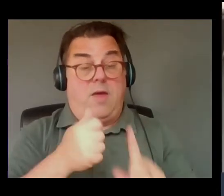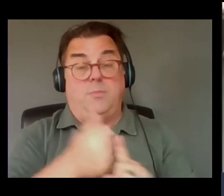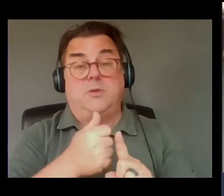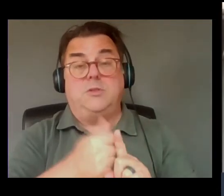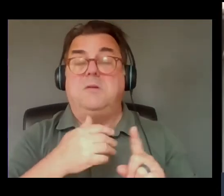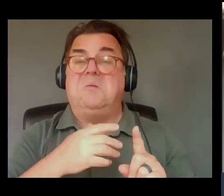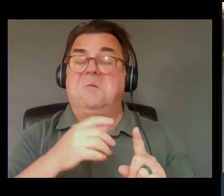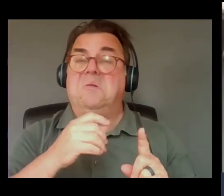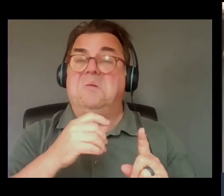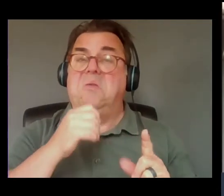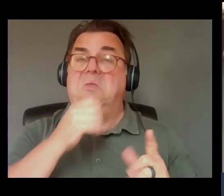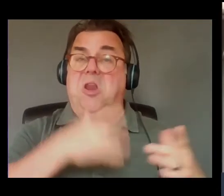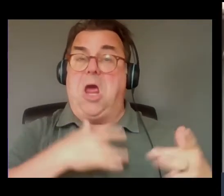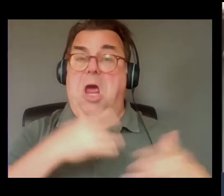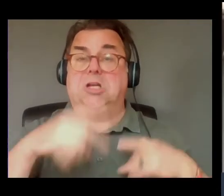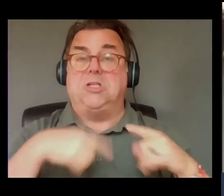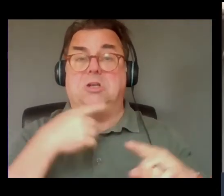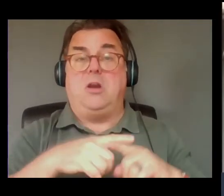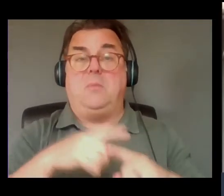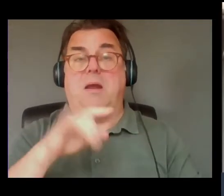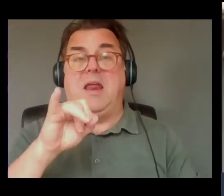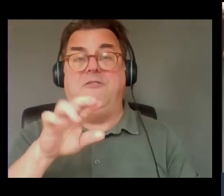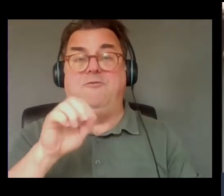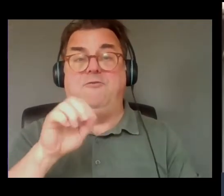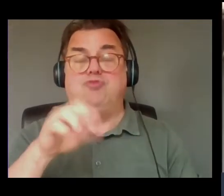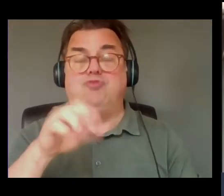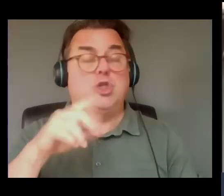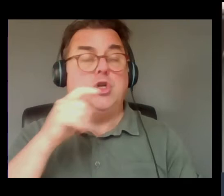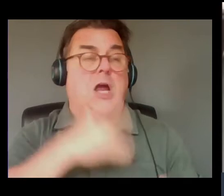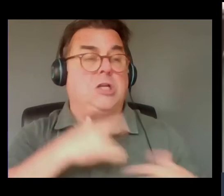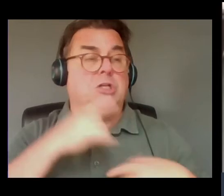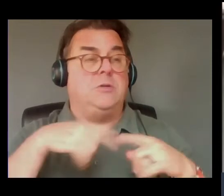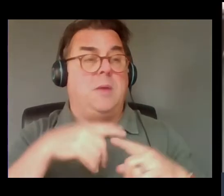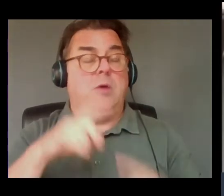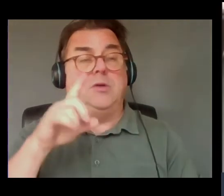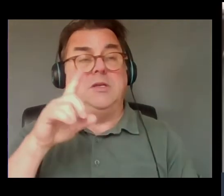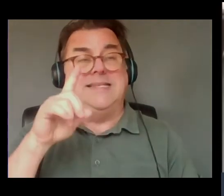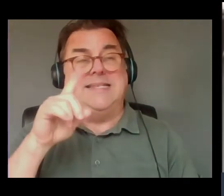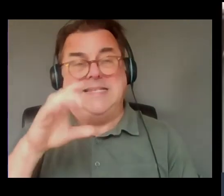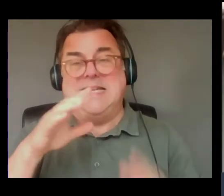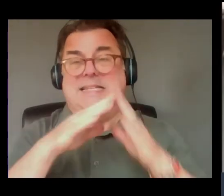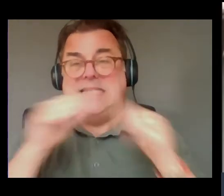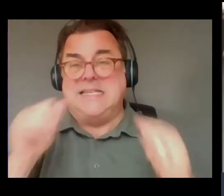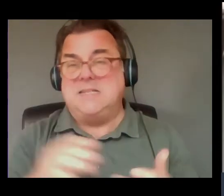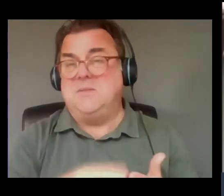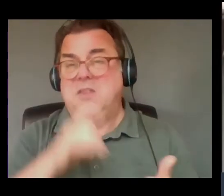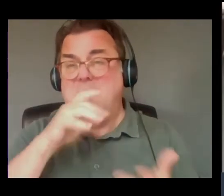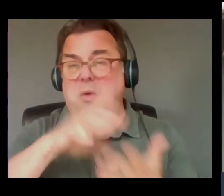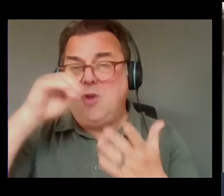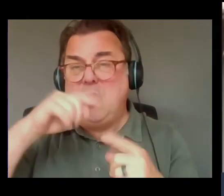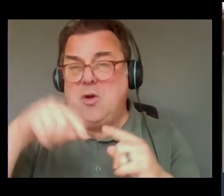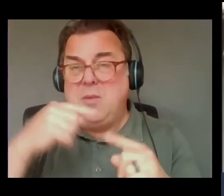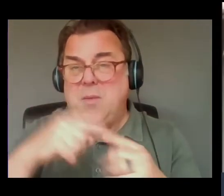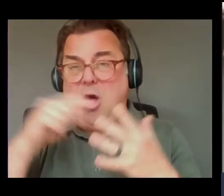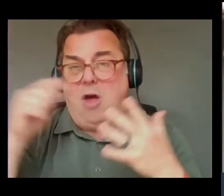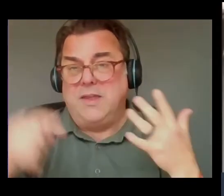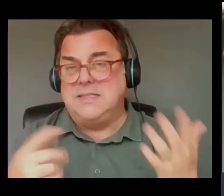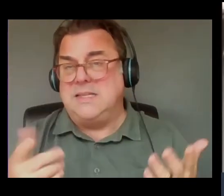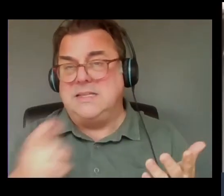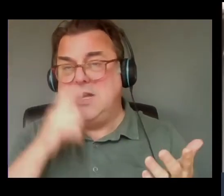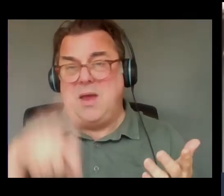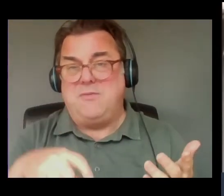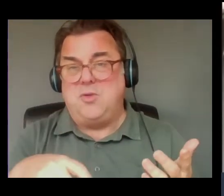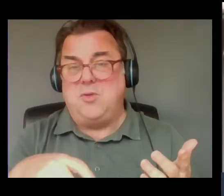about infrastructure, they don't worry about distributed systems, they don't have to learn about, as much about what's going on under the hood